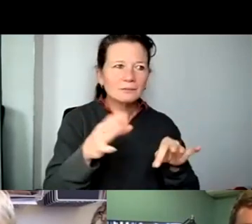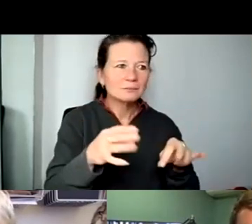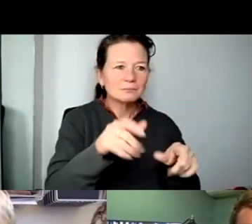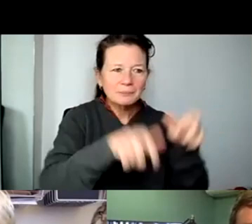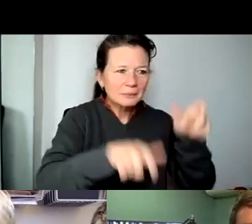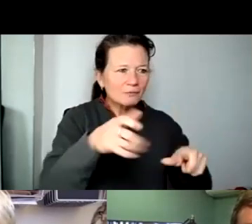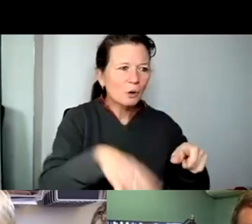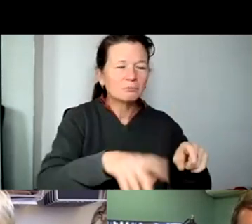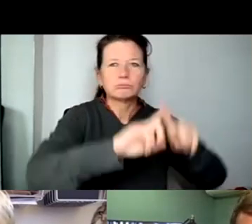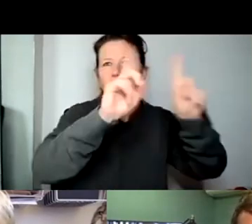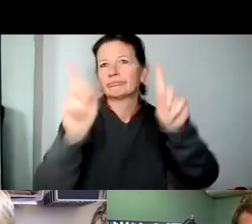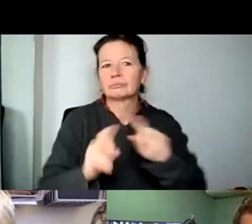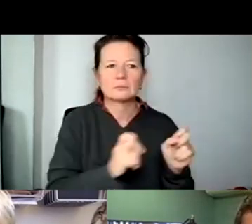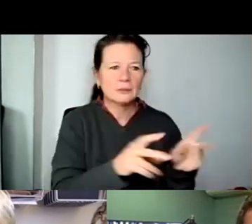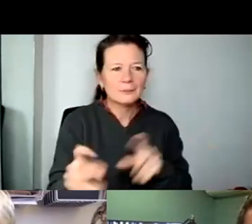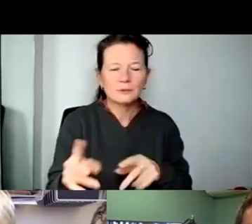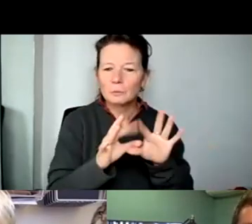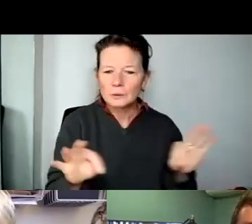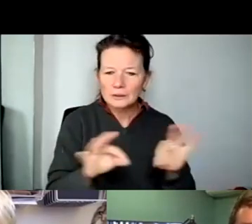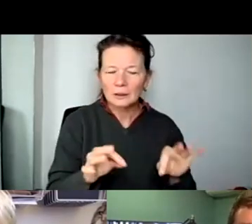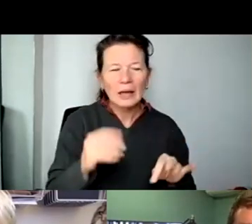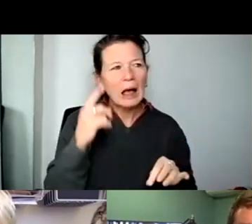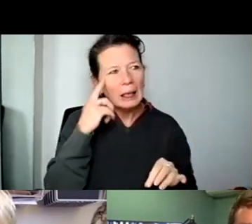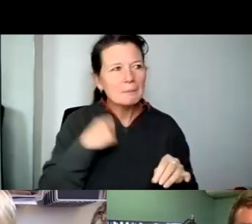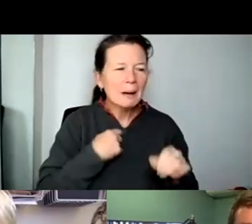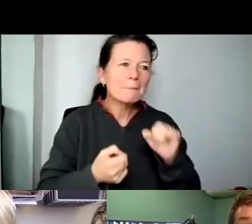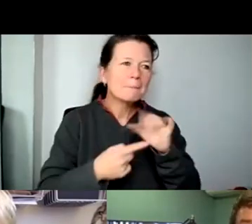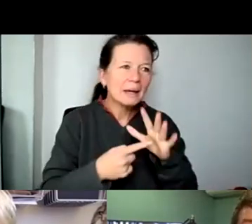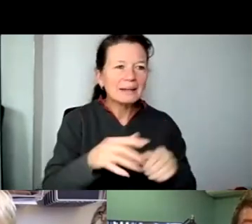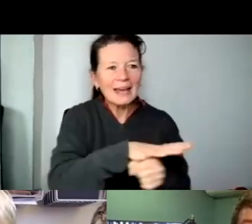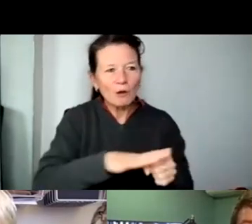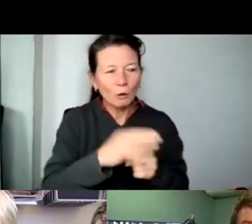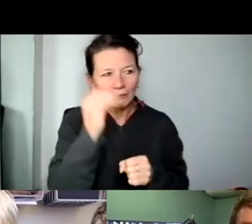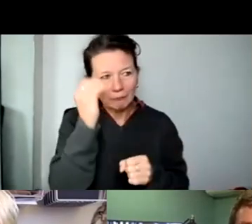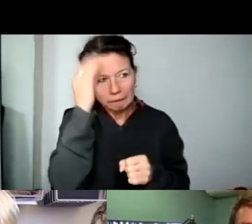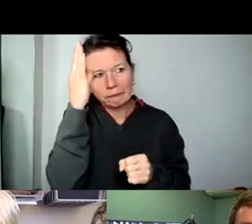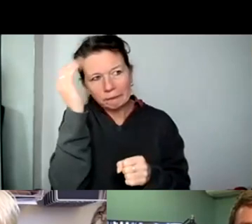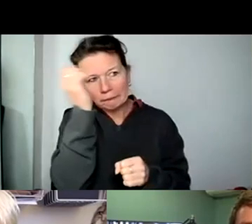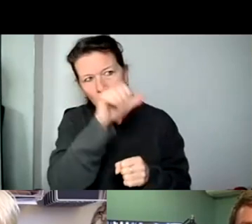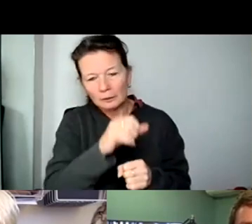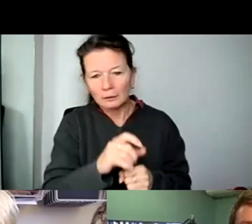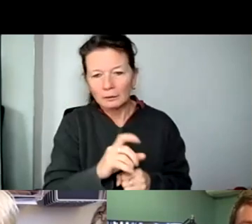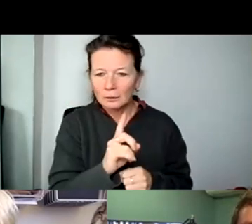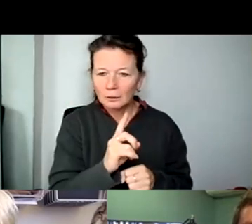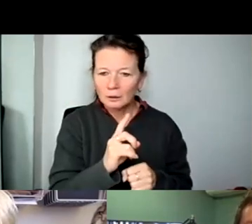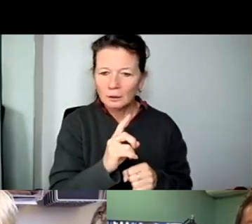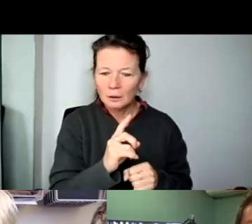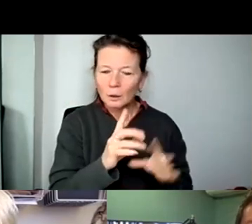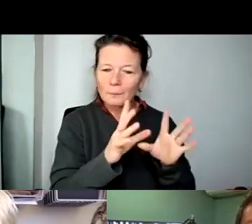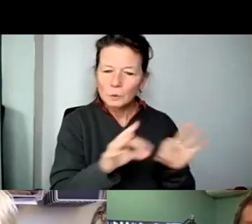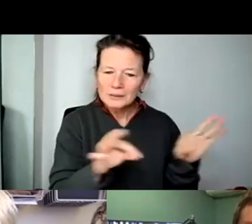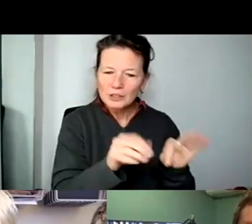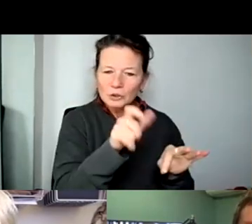genres. I would say my main area of expertise is working with musicians with